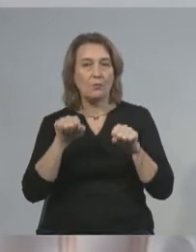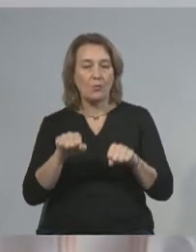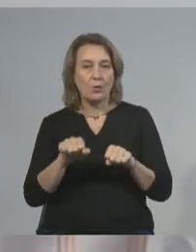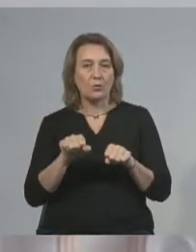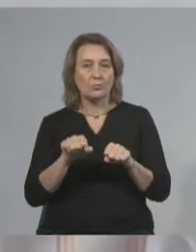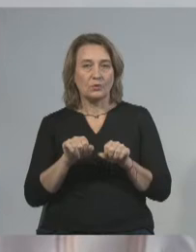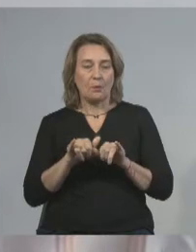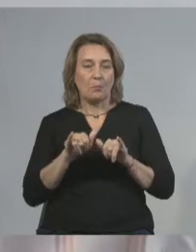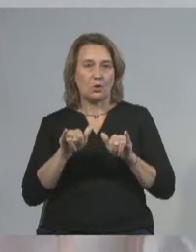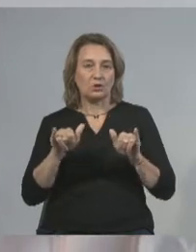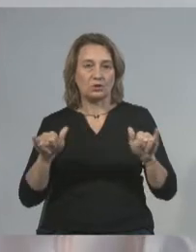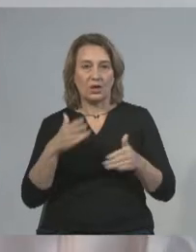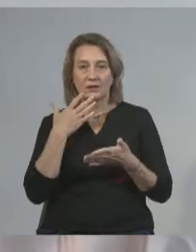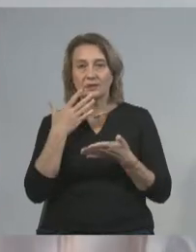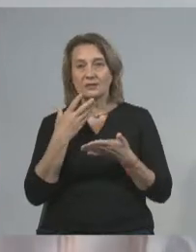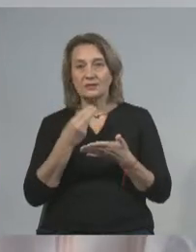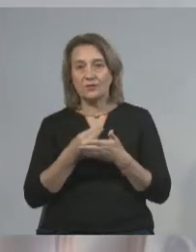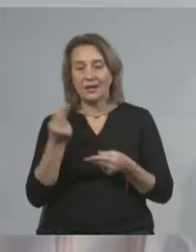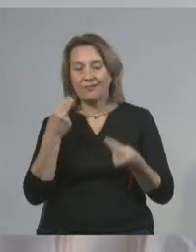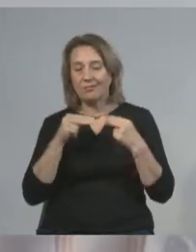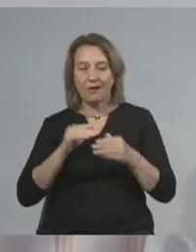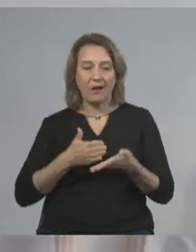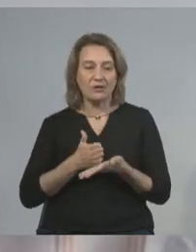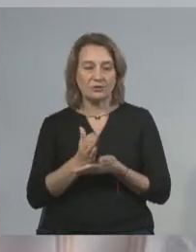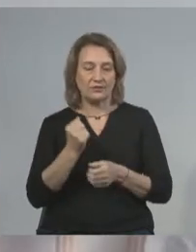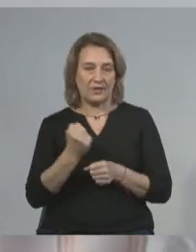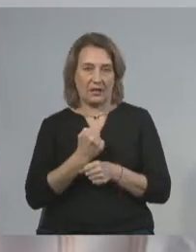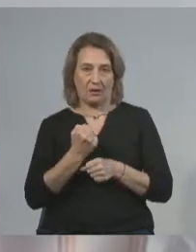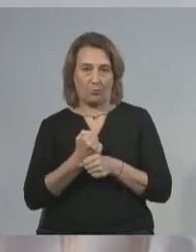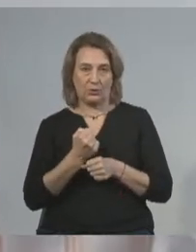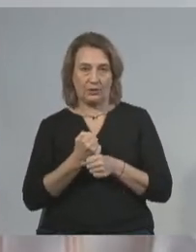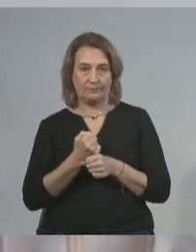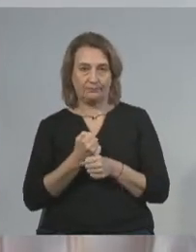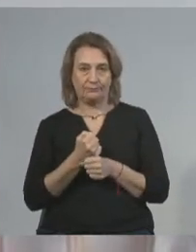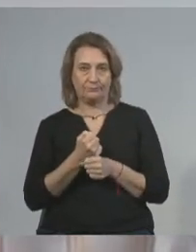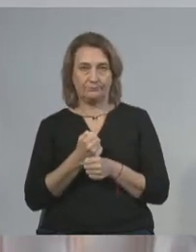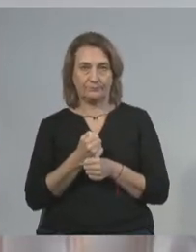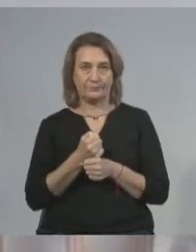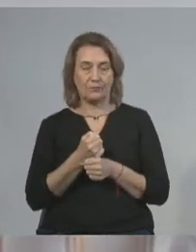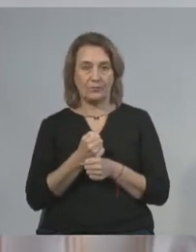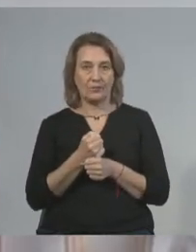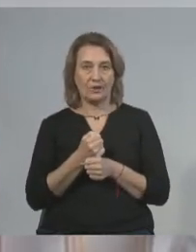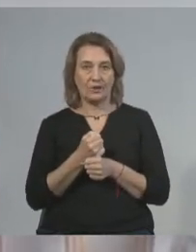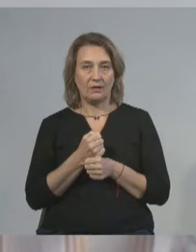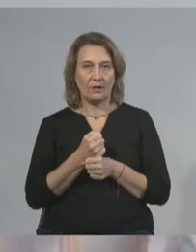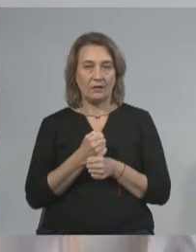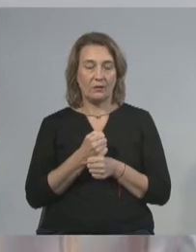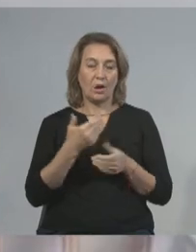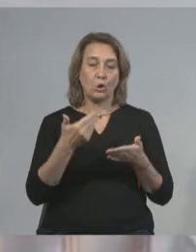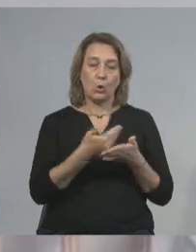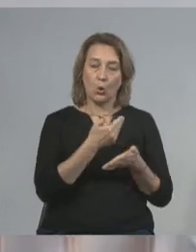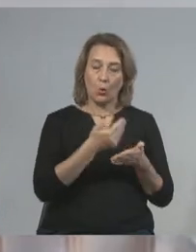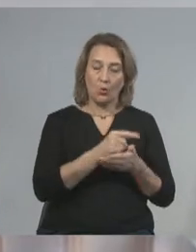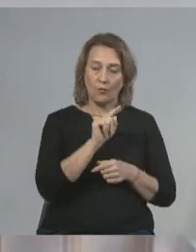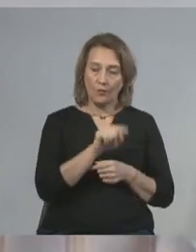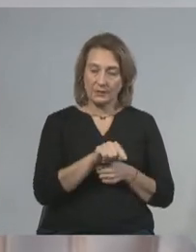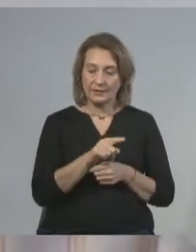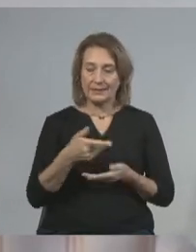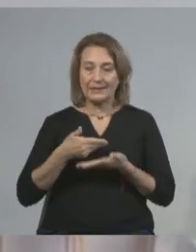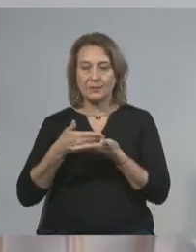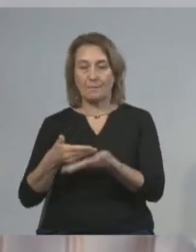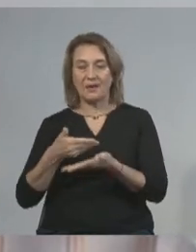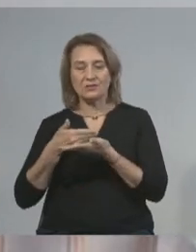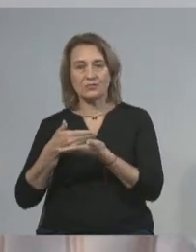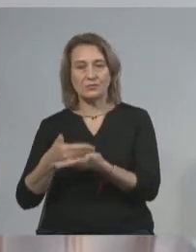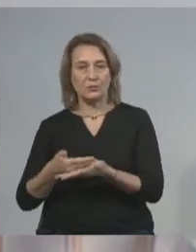can create by their bad quality work use or they